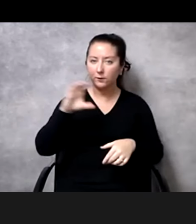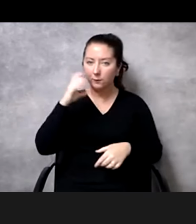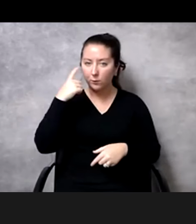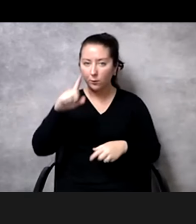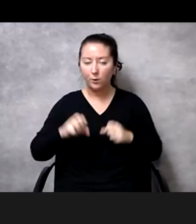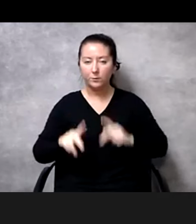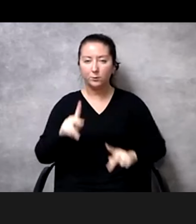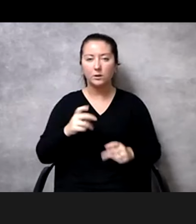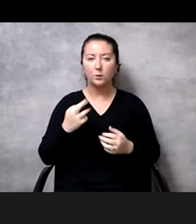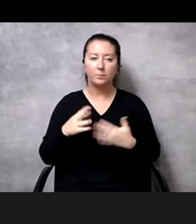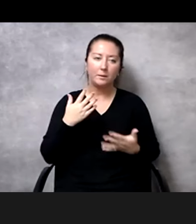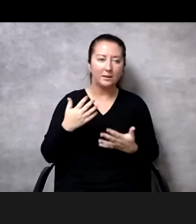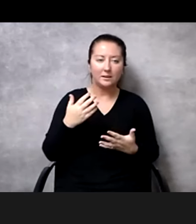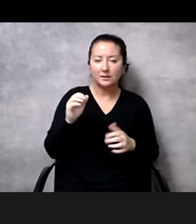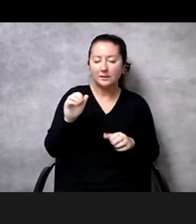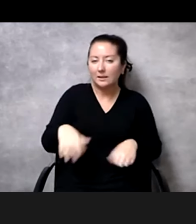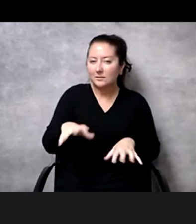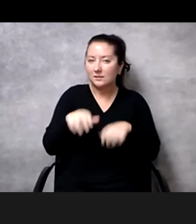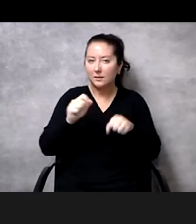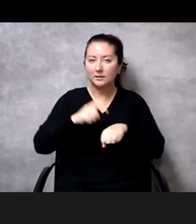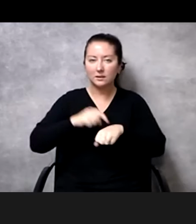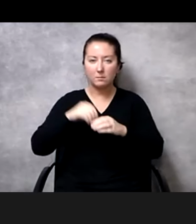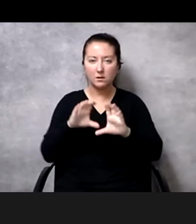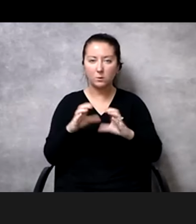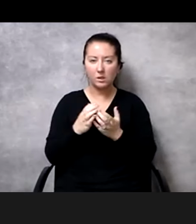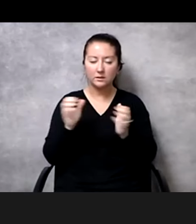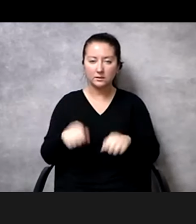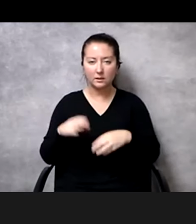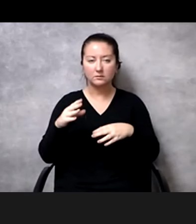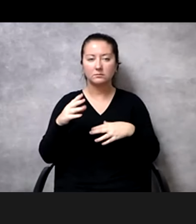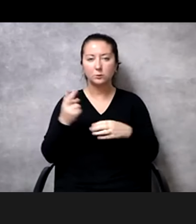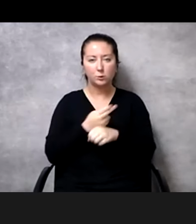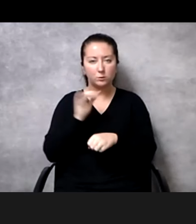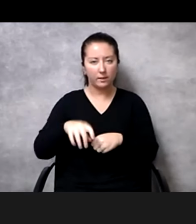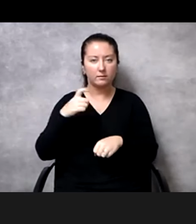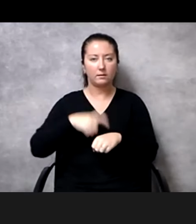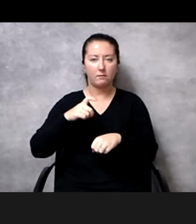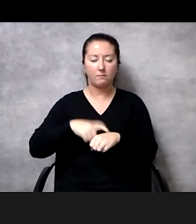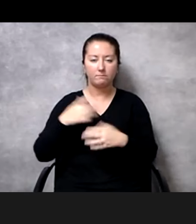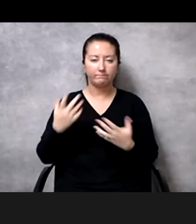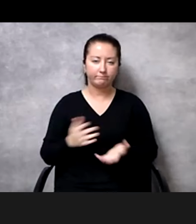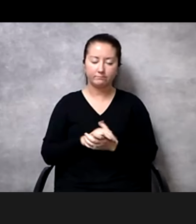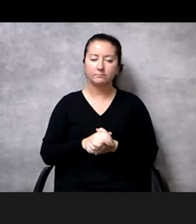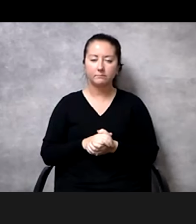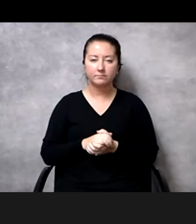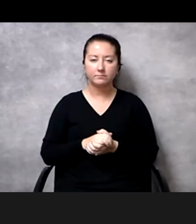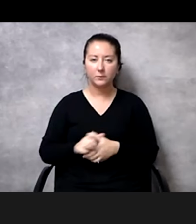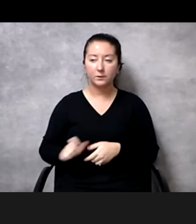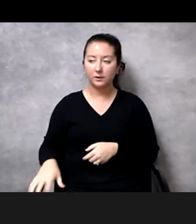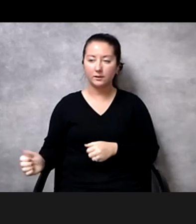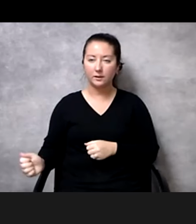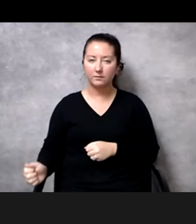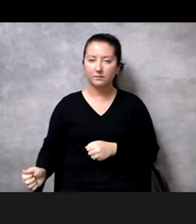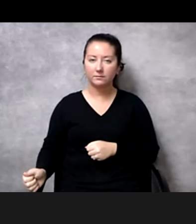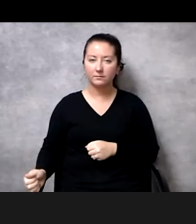or perhaps if you could carve out a tiny bit of time in your classes to use that time I think, there are